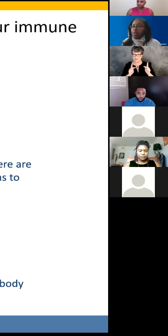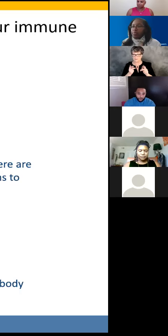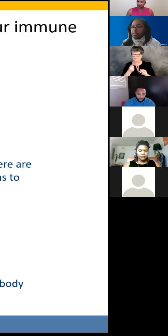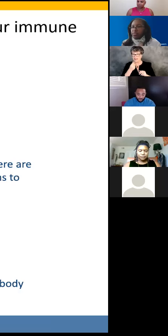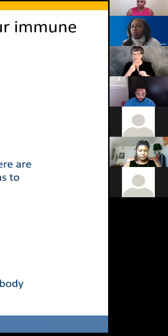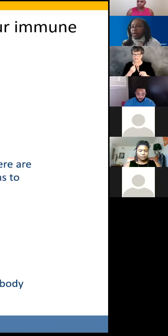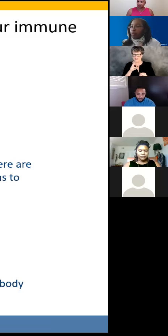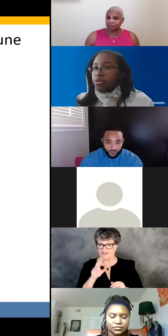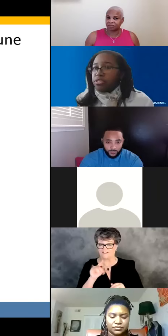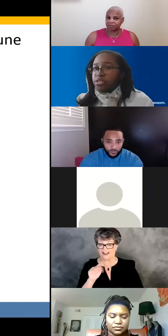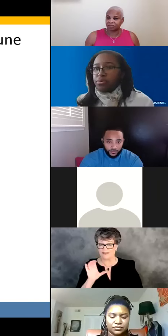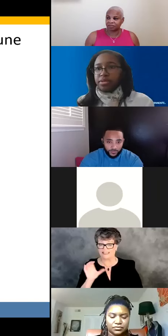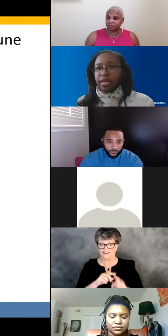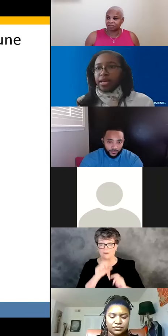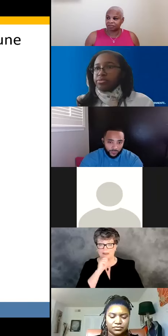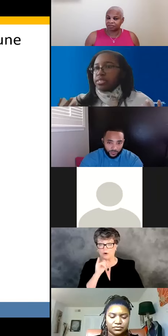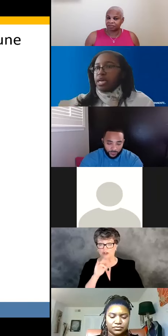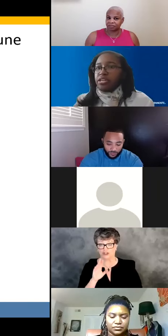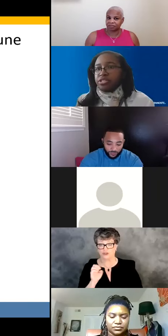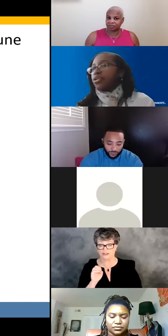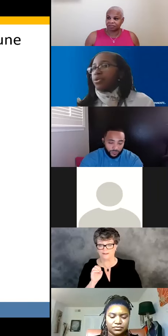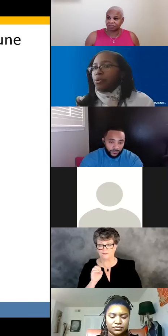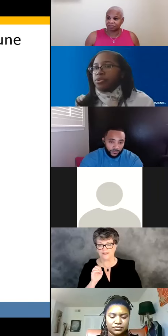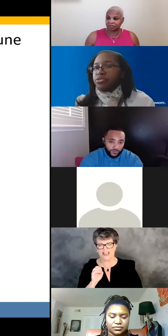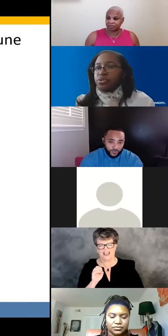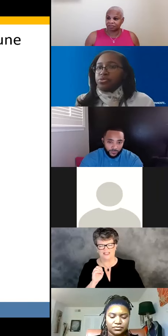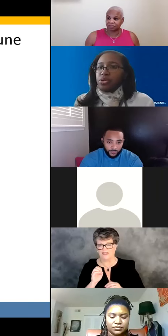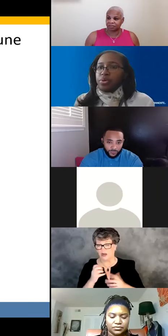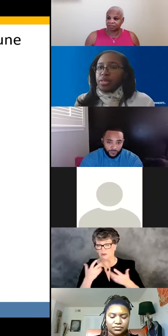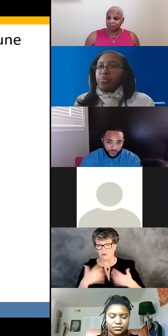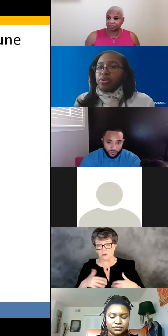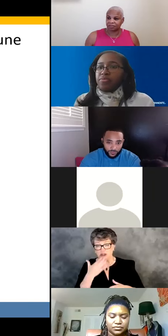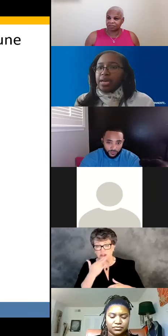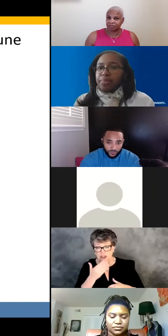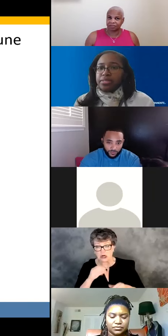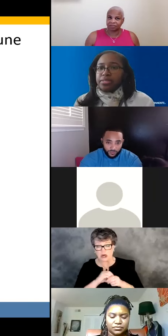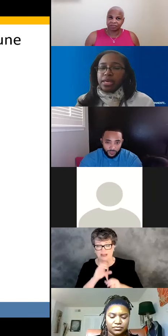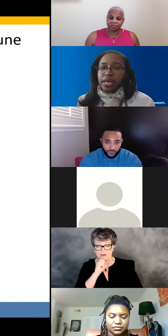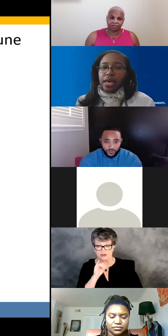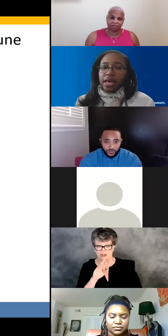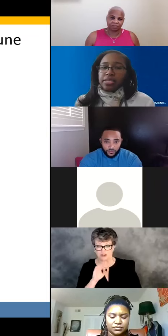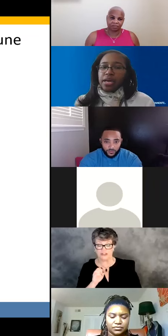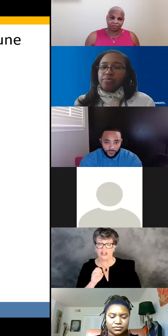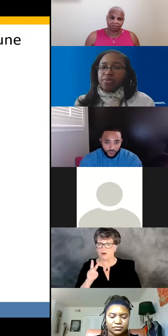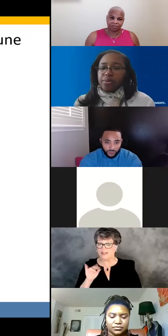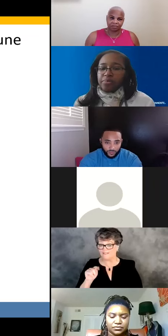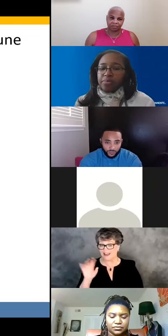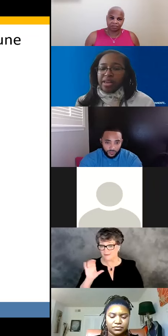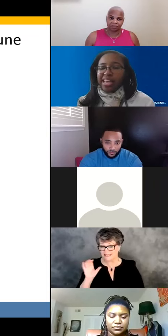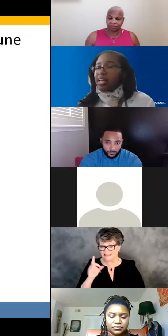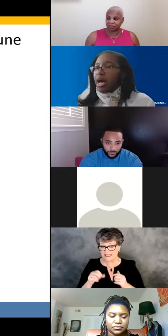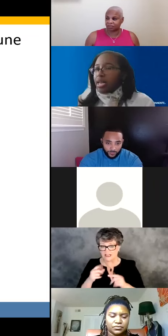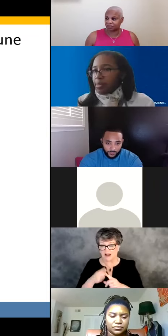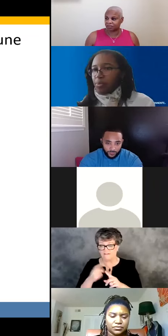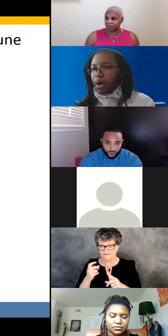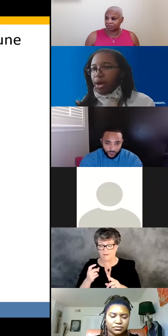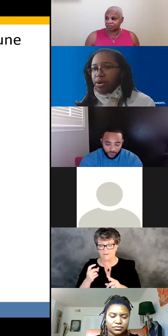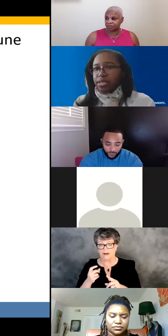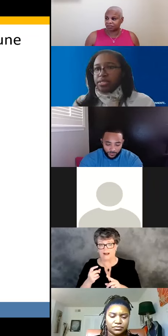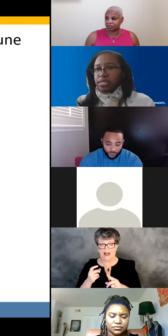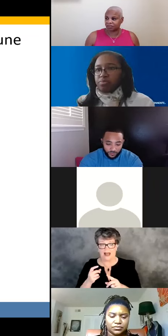their vitamin C from like orange juice. There's a ton of sugar in orange juice. So you really want your vitamin C to come from like hot